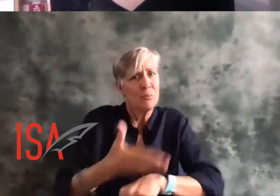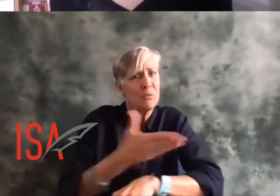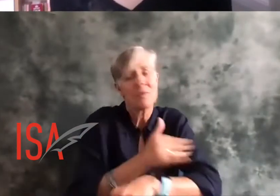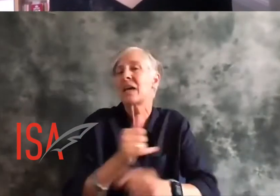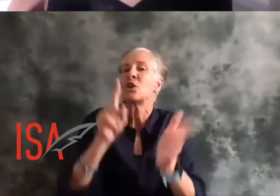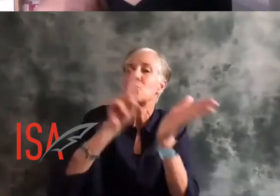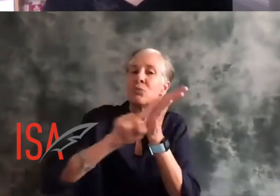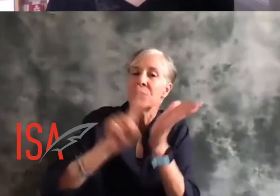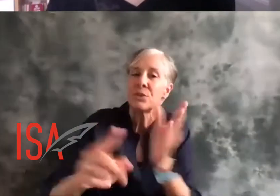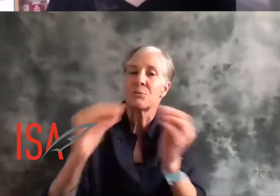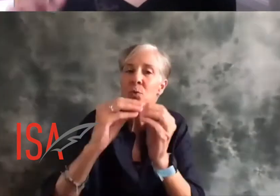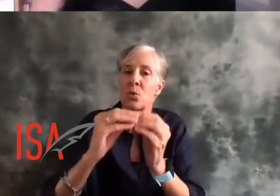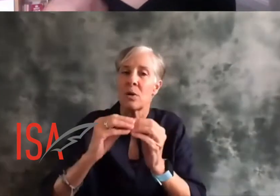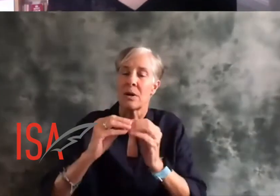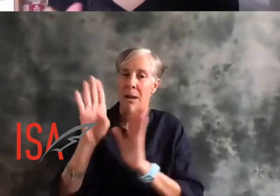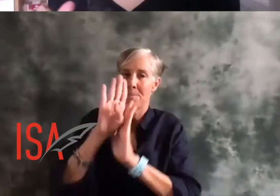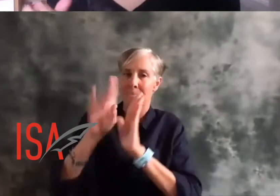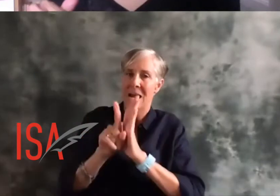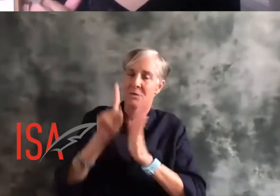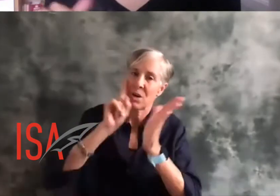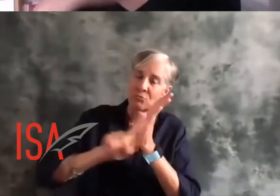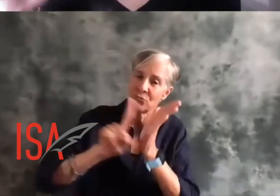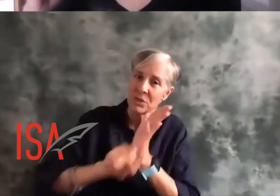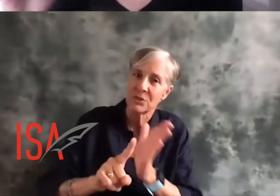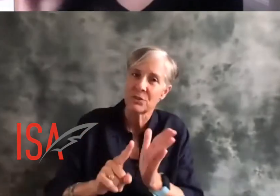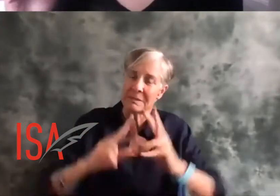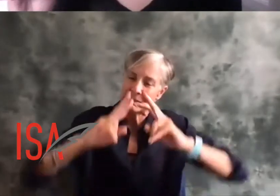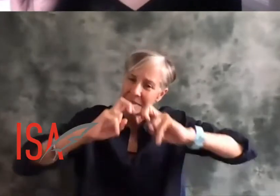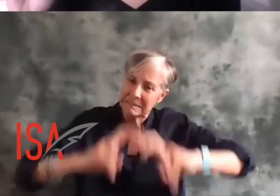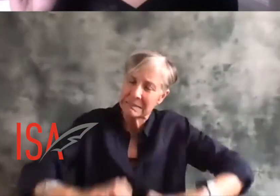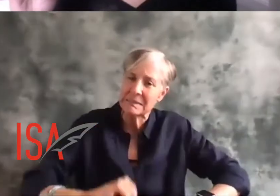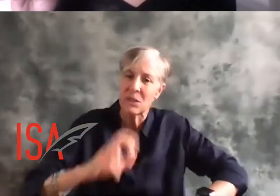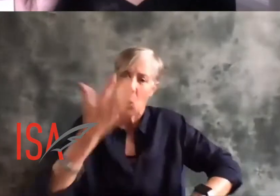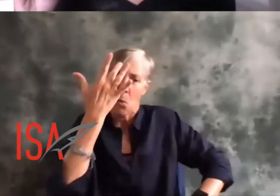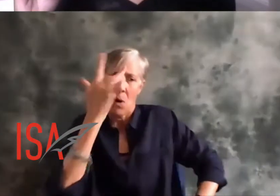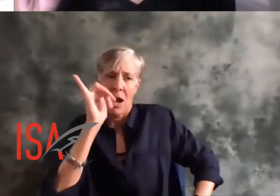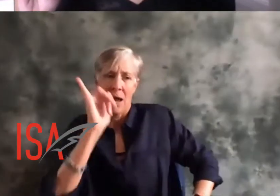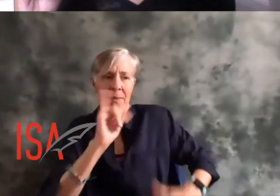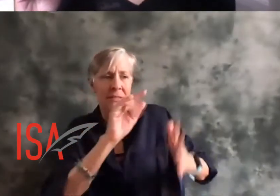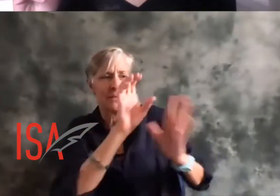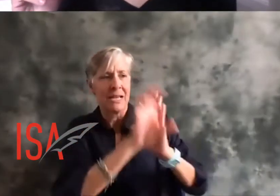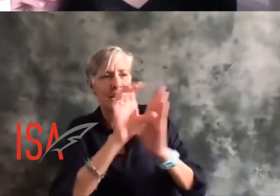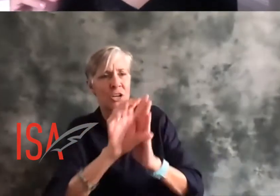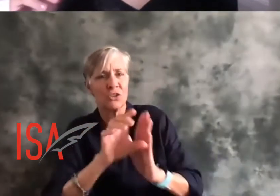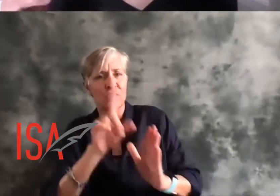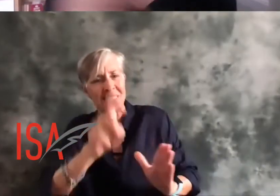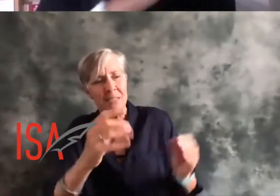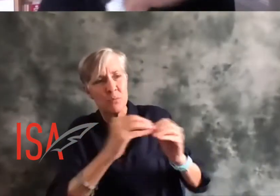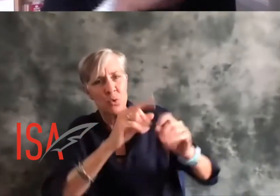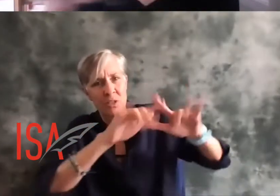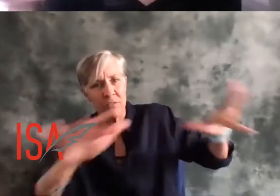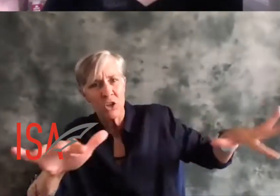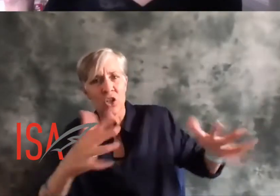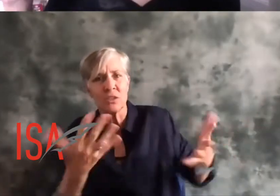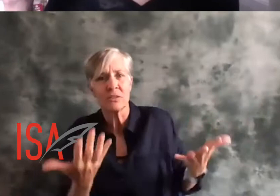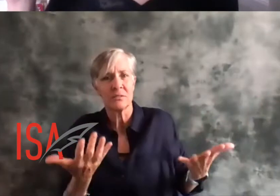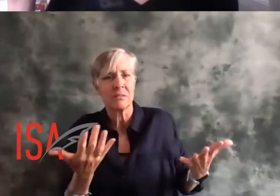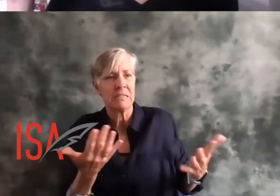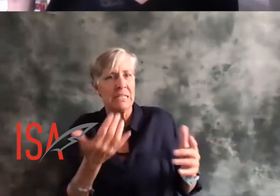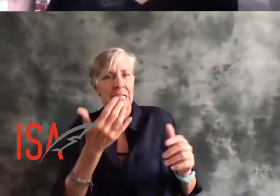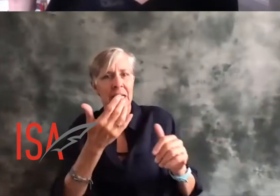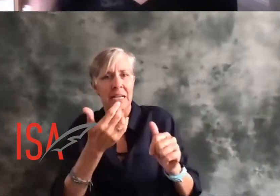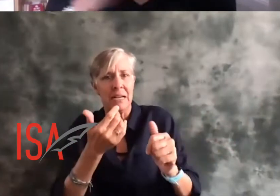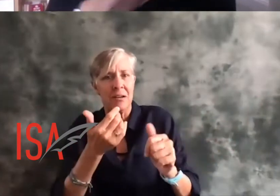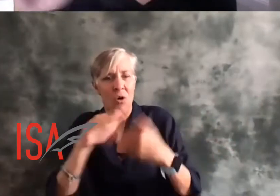work will help you dig in and ask yourself why this cast of characters isn't more diverse. Why is everyone on your